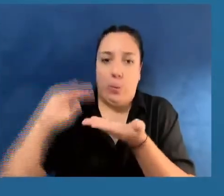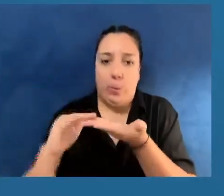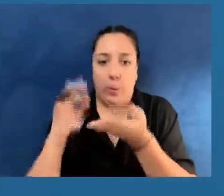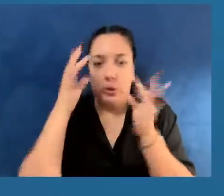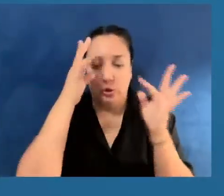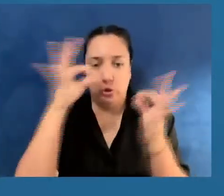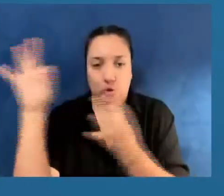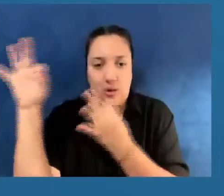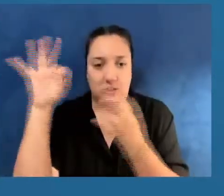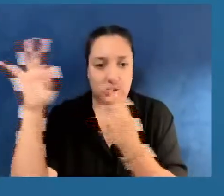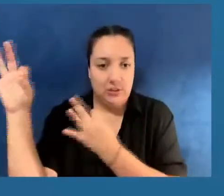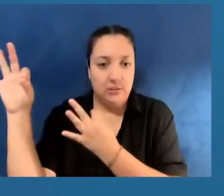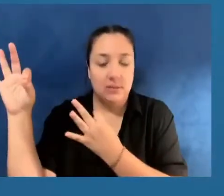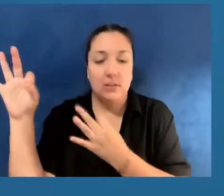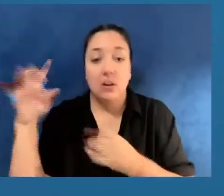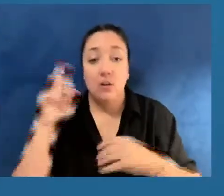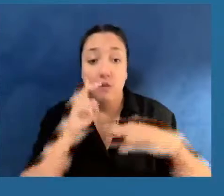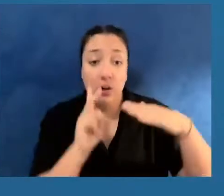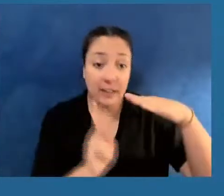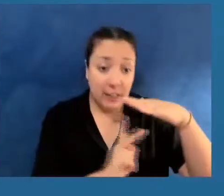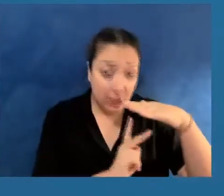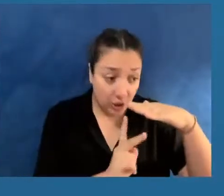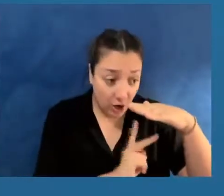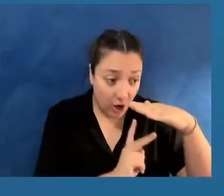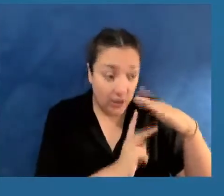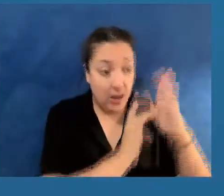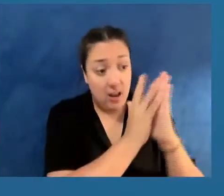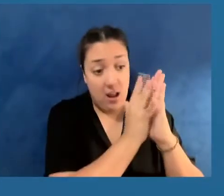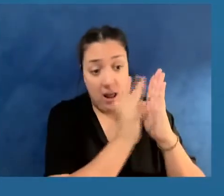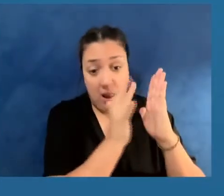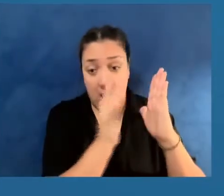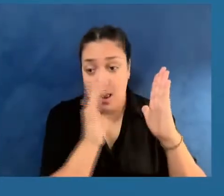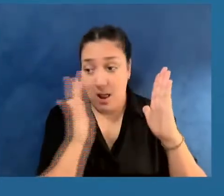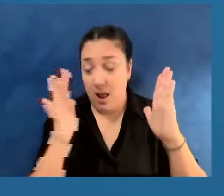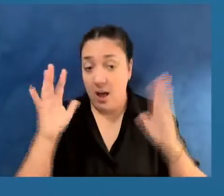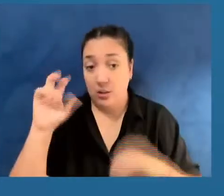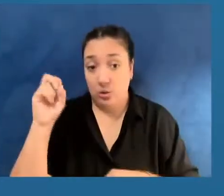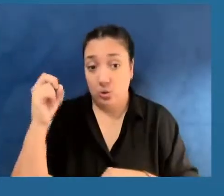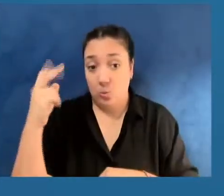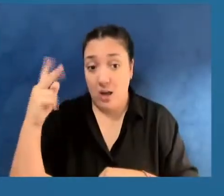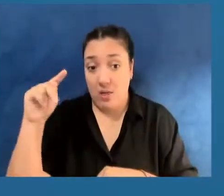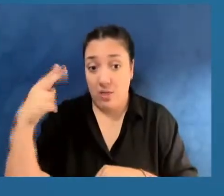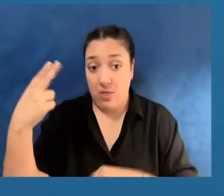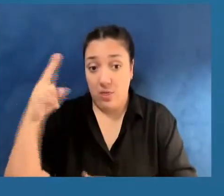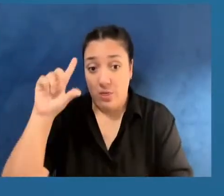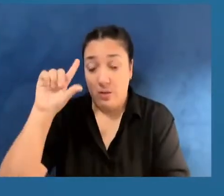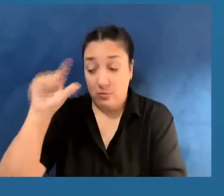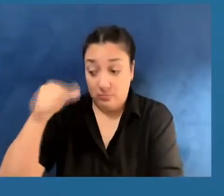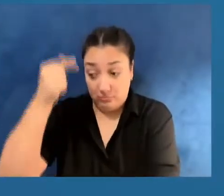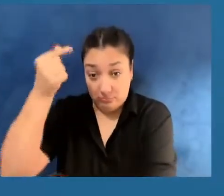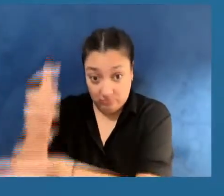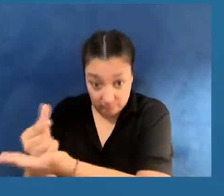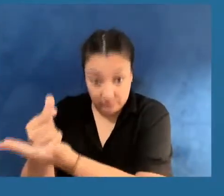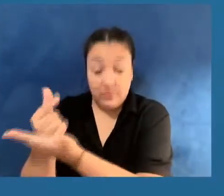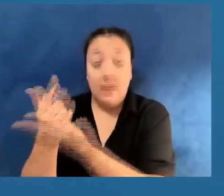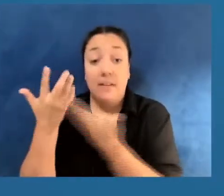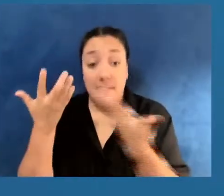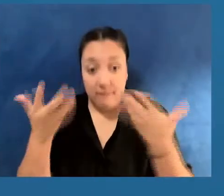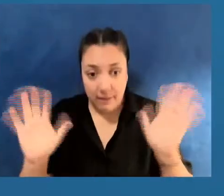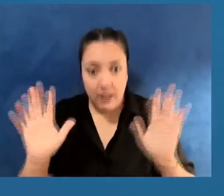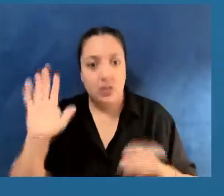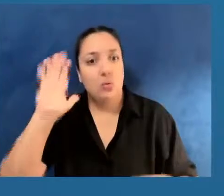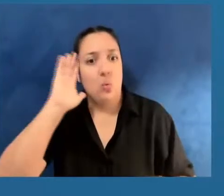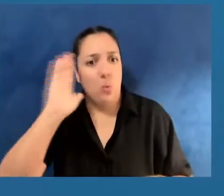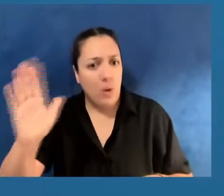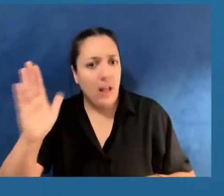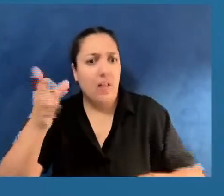and when they've done graduating in 12th grade. I'm telling you, they're going to emerge as more well-rounded, more